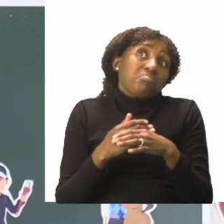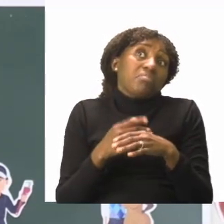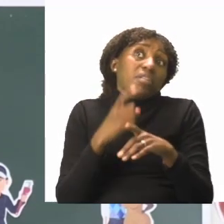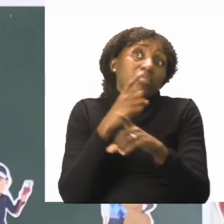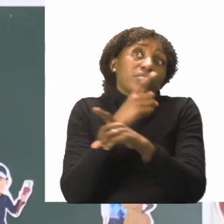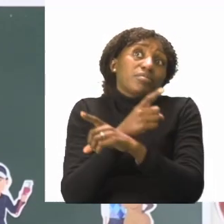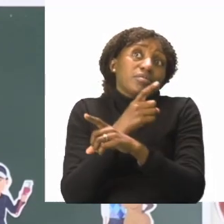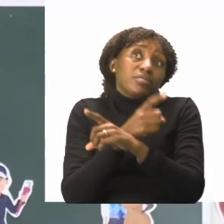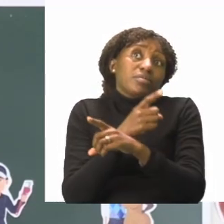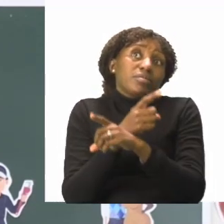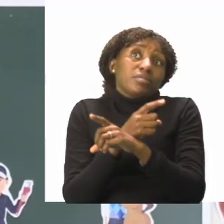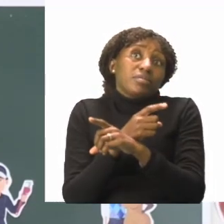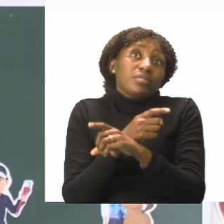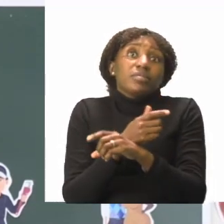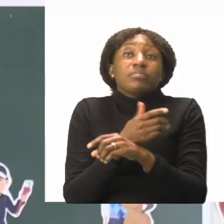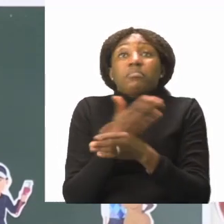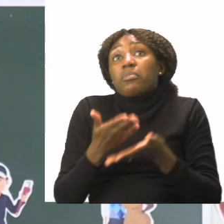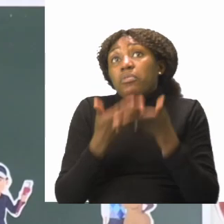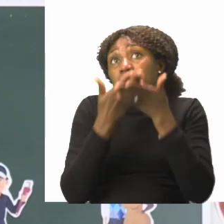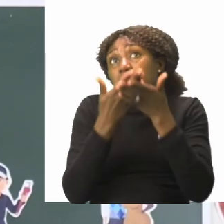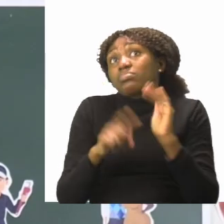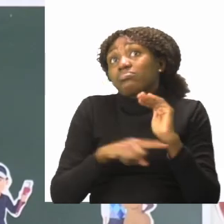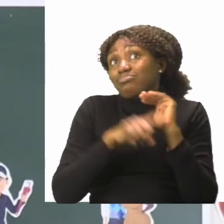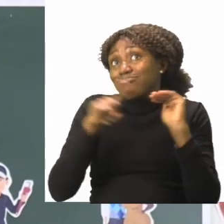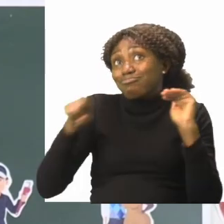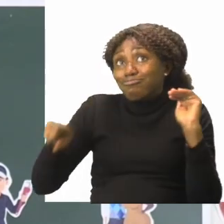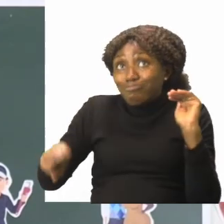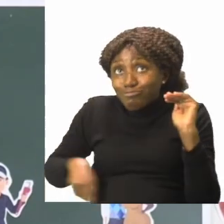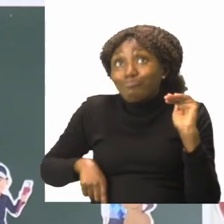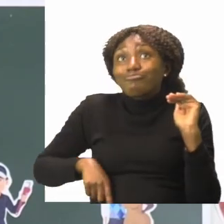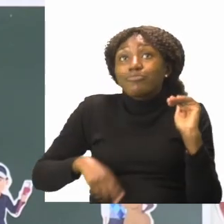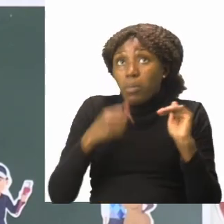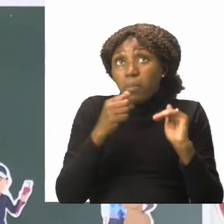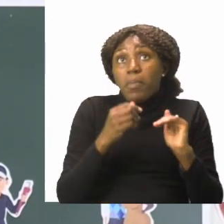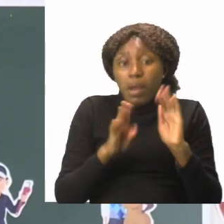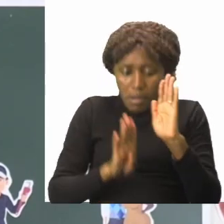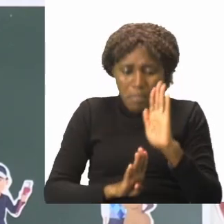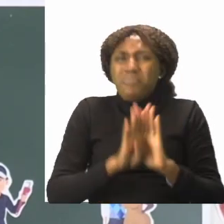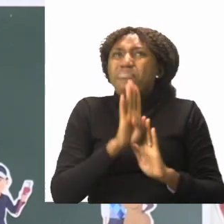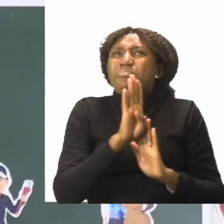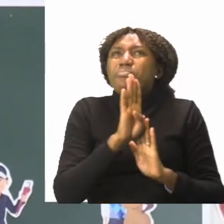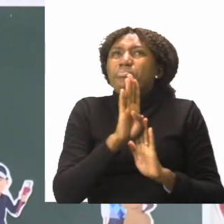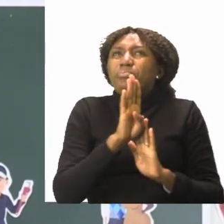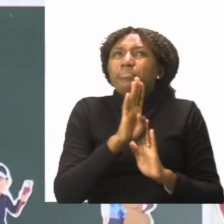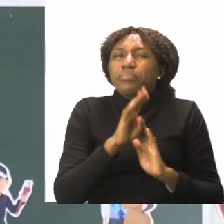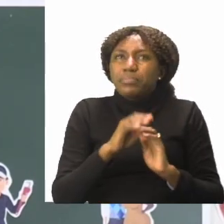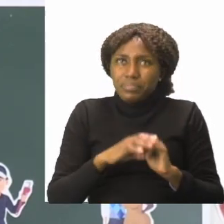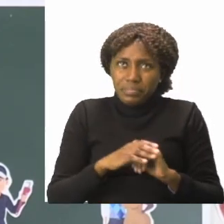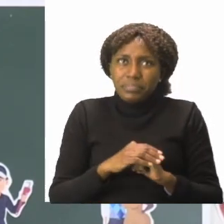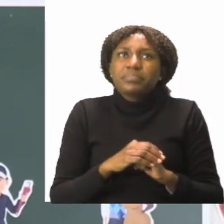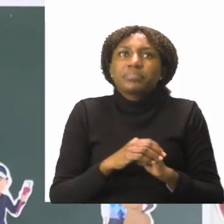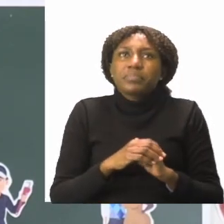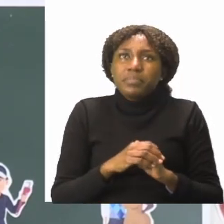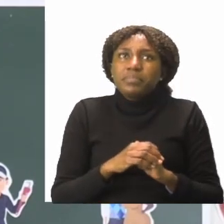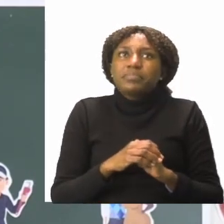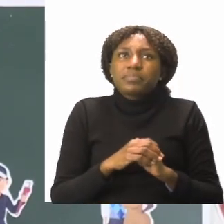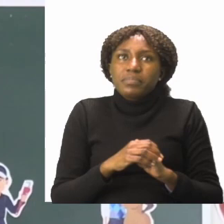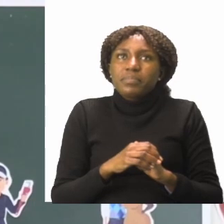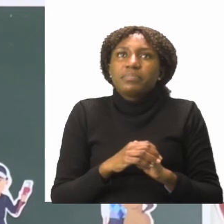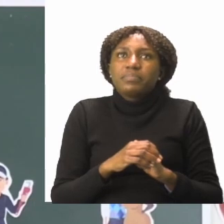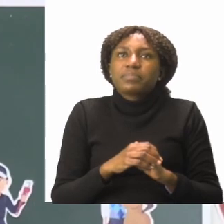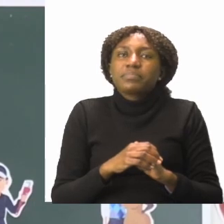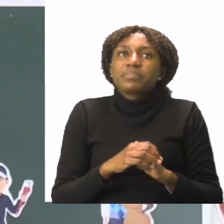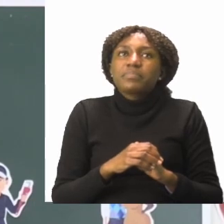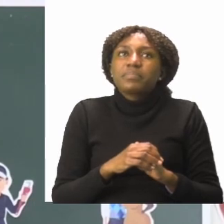helping the country to grow as a nation that is strong. We need lots of people working in the